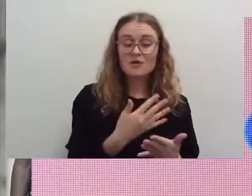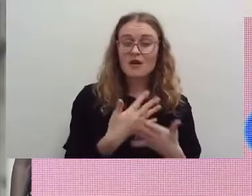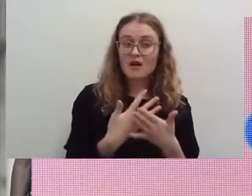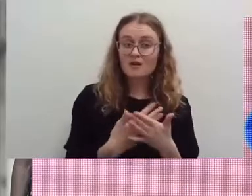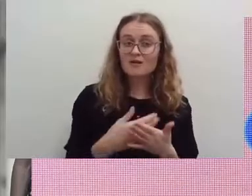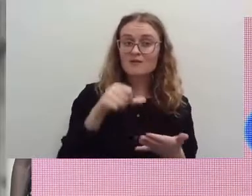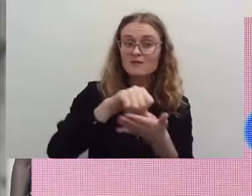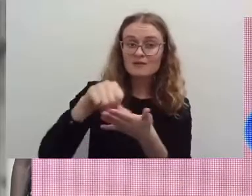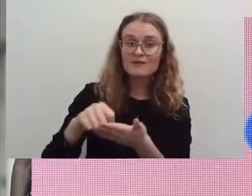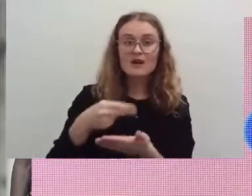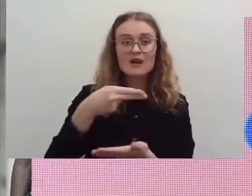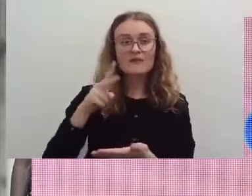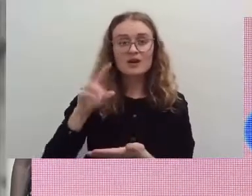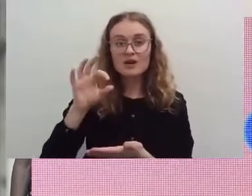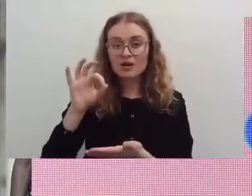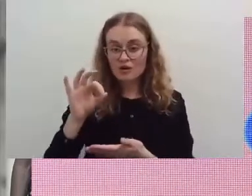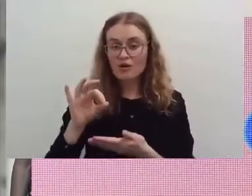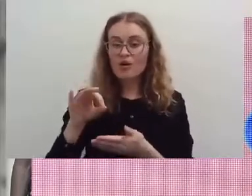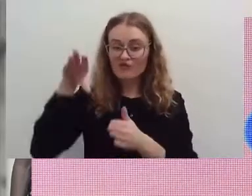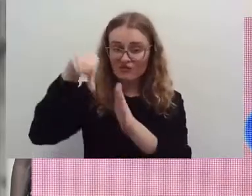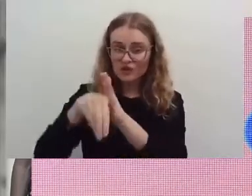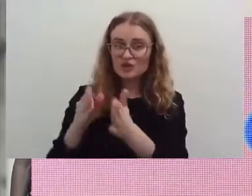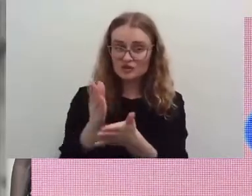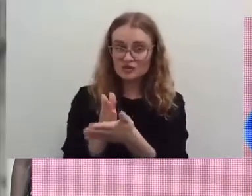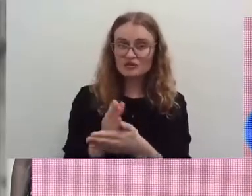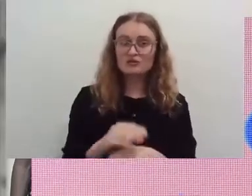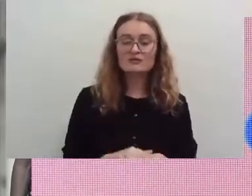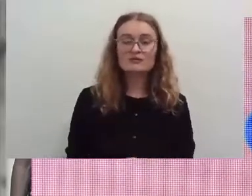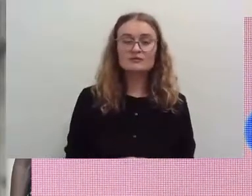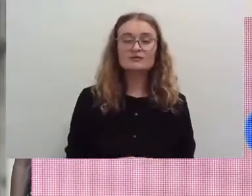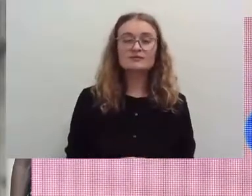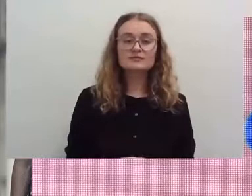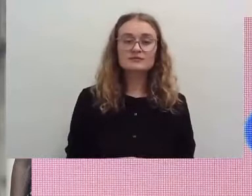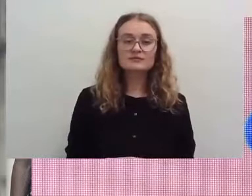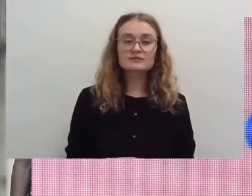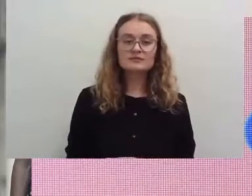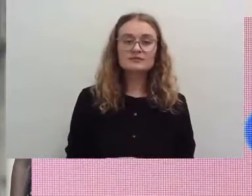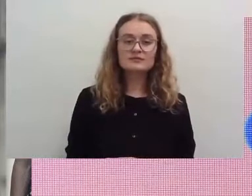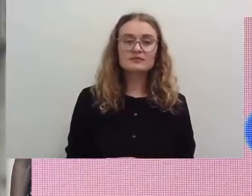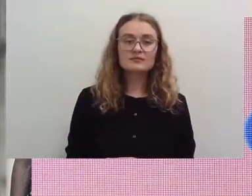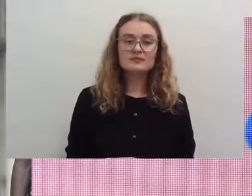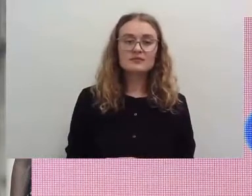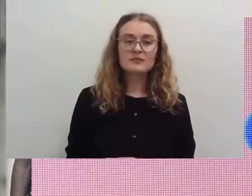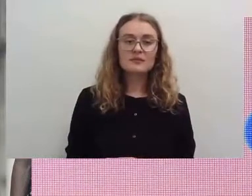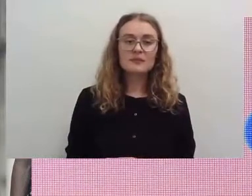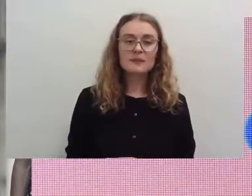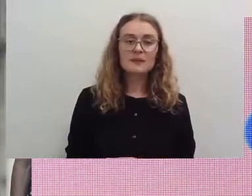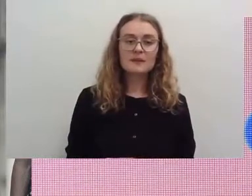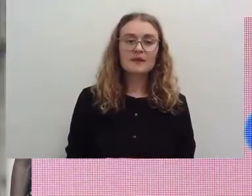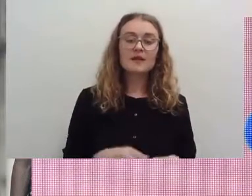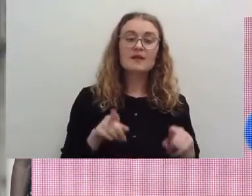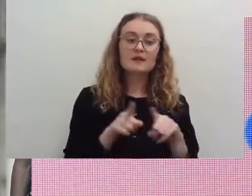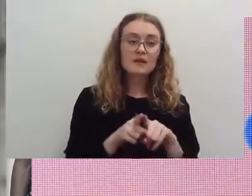really pursue youth and other members of society engagement in civic activities, definitely in order